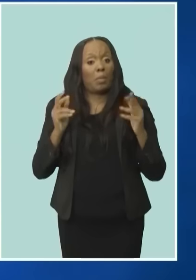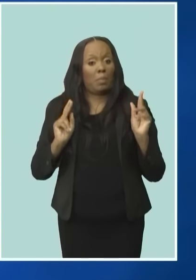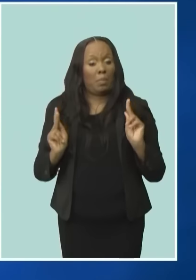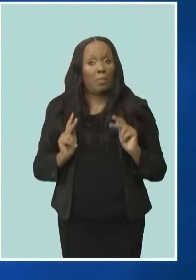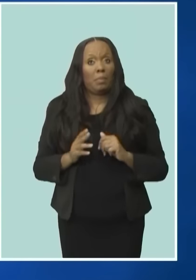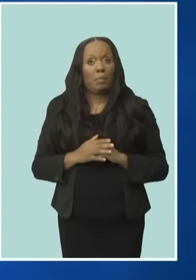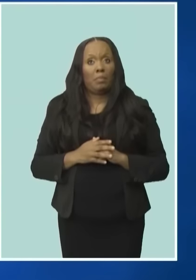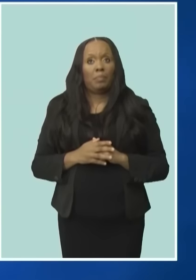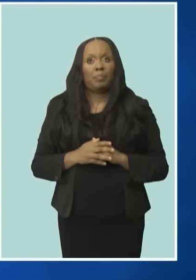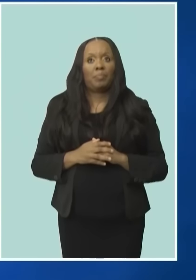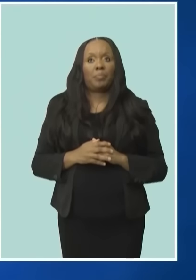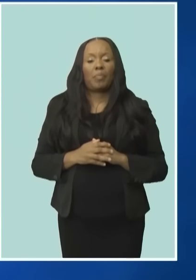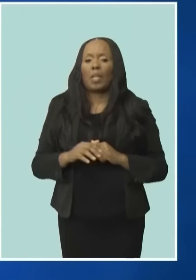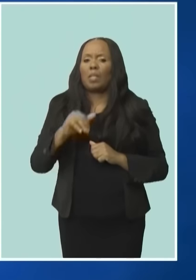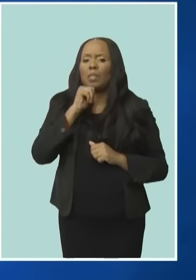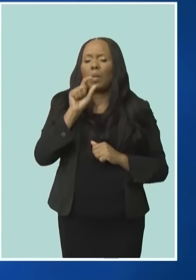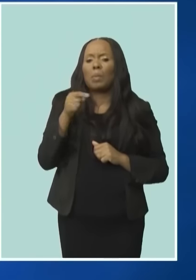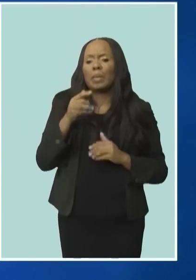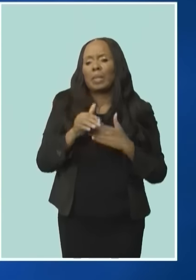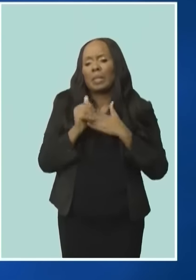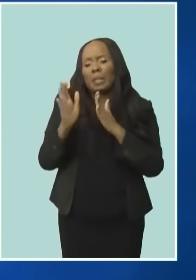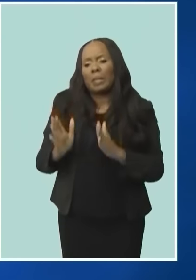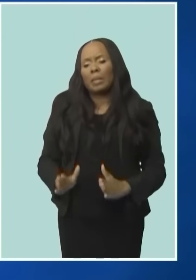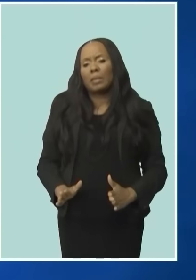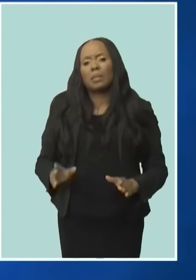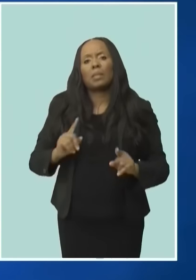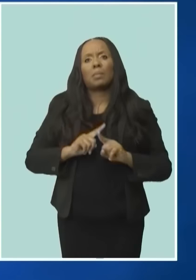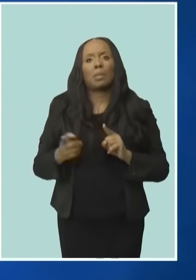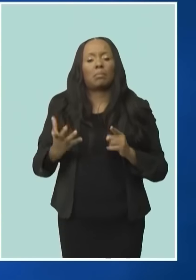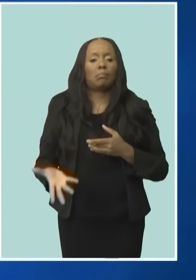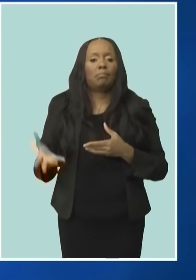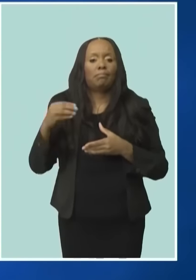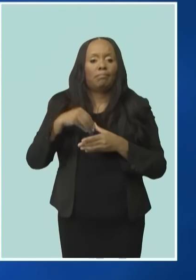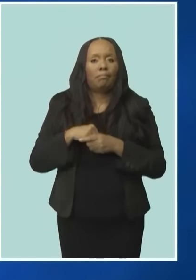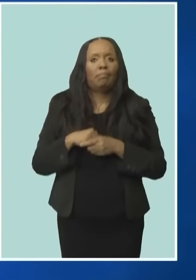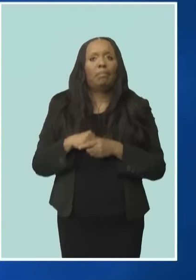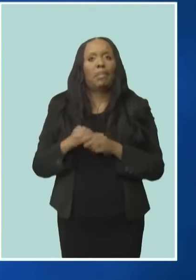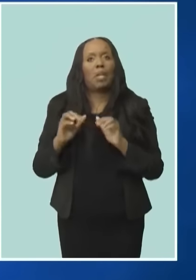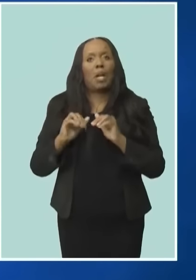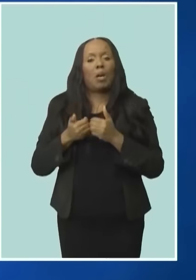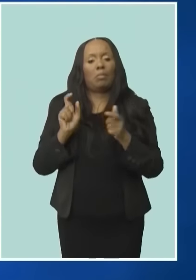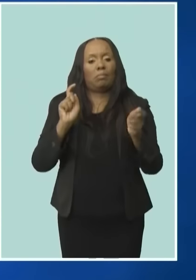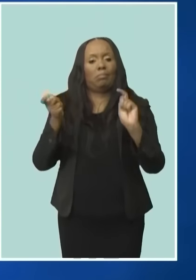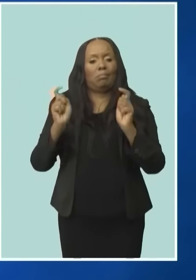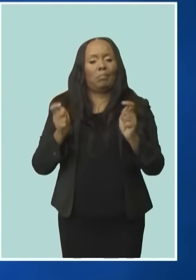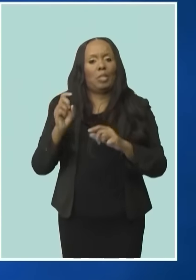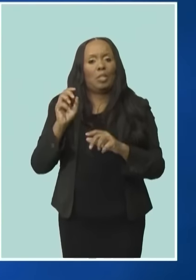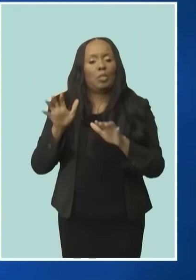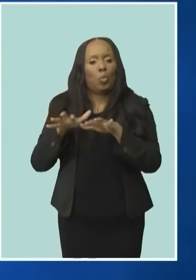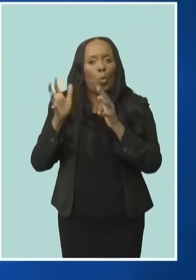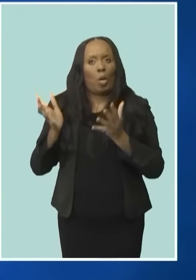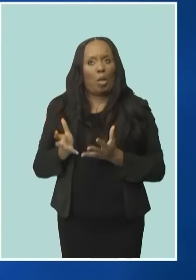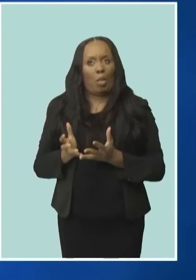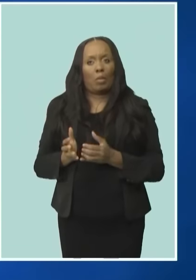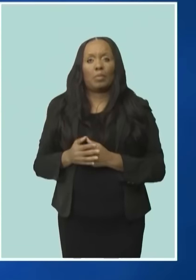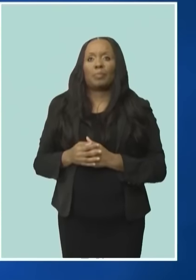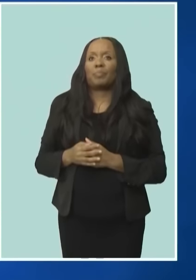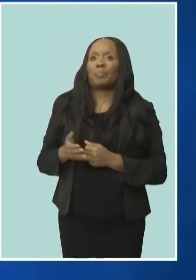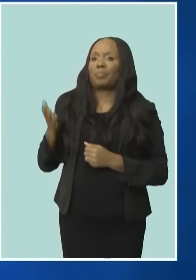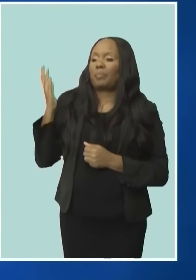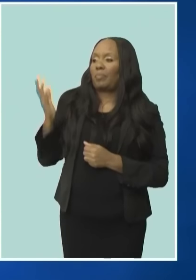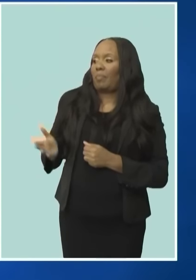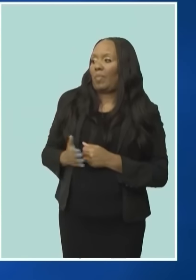only see themselves as leaders of tomorrow, but active participants in shaping today. The challenges facing